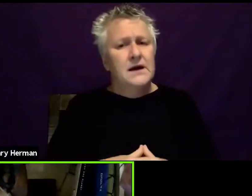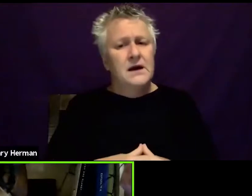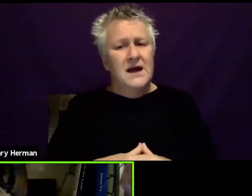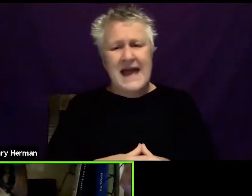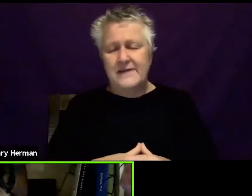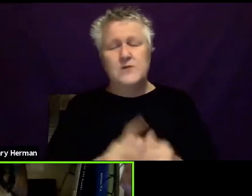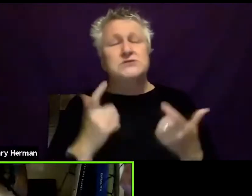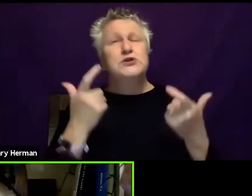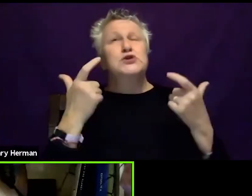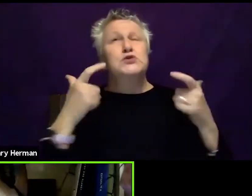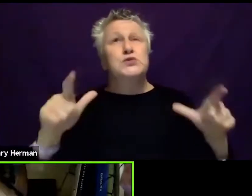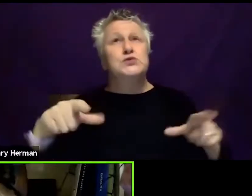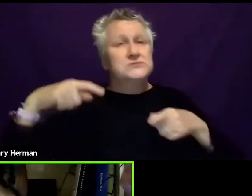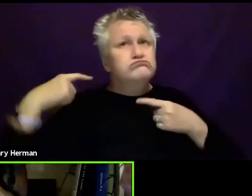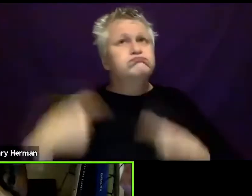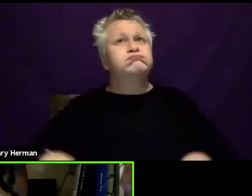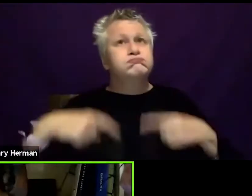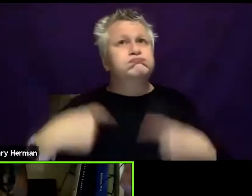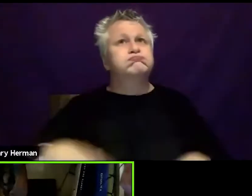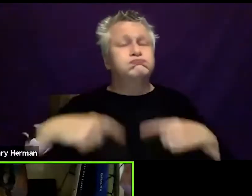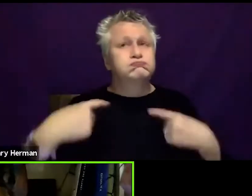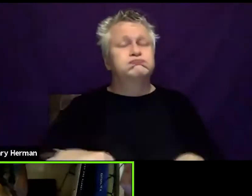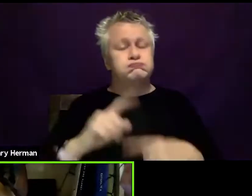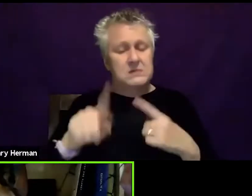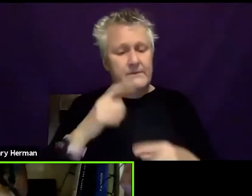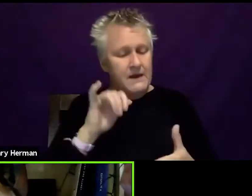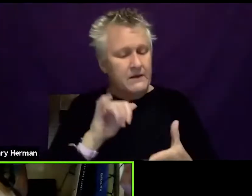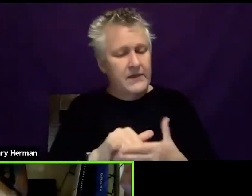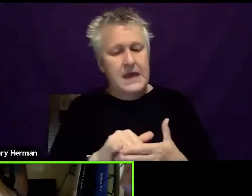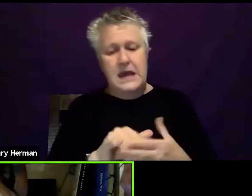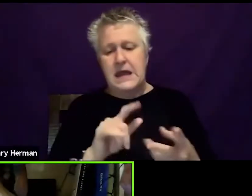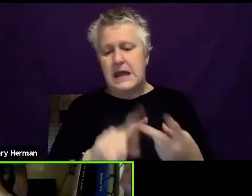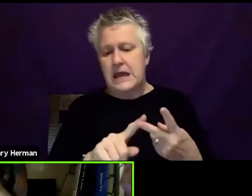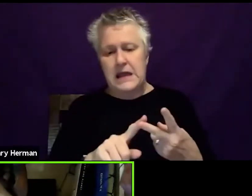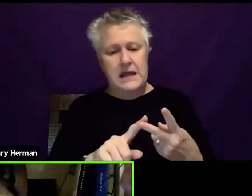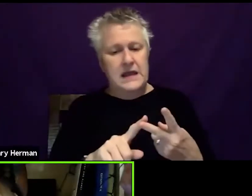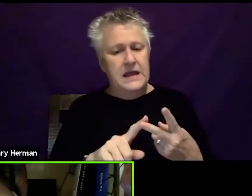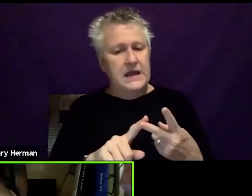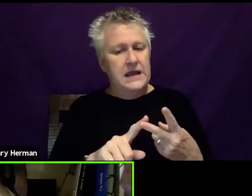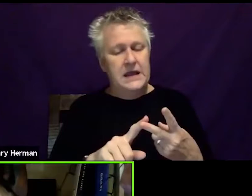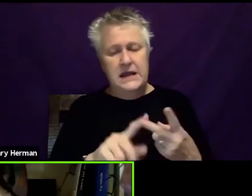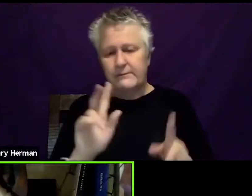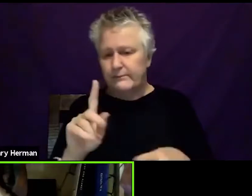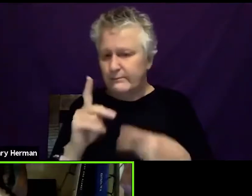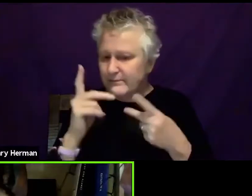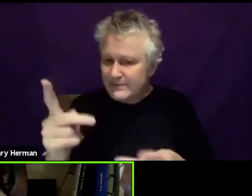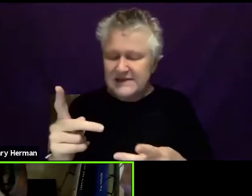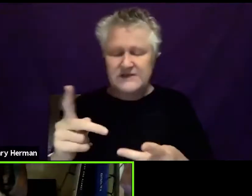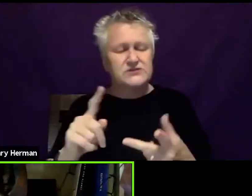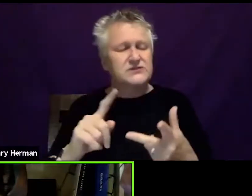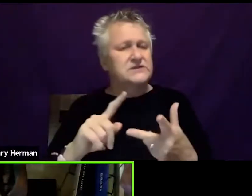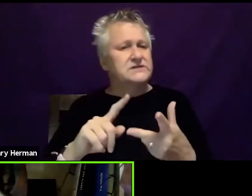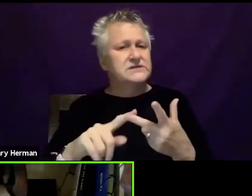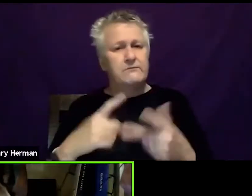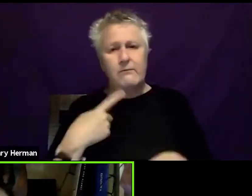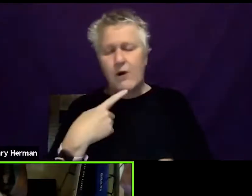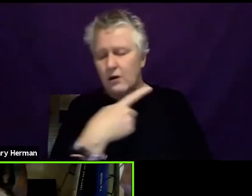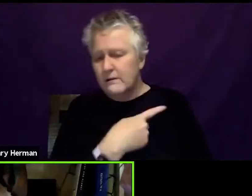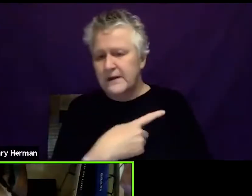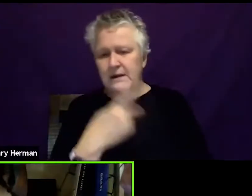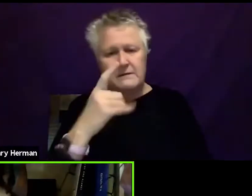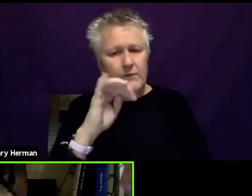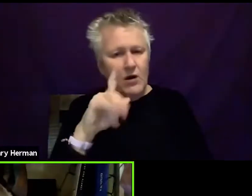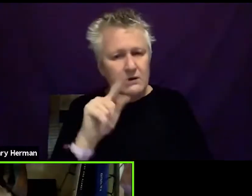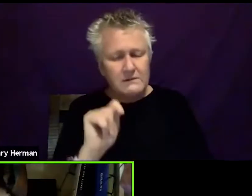battle about that, and petitions and questions in Parliament, and